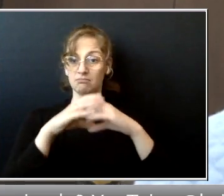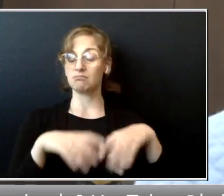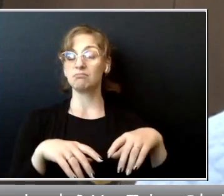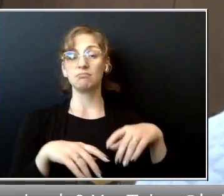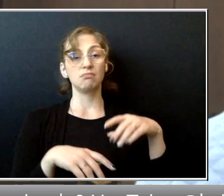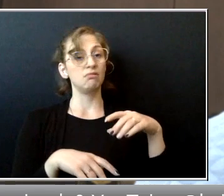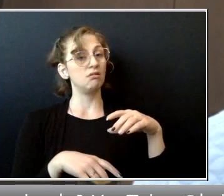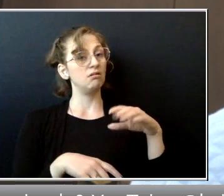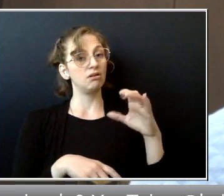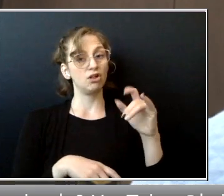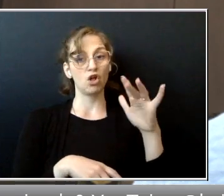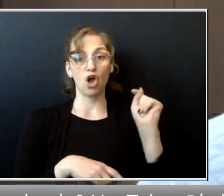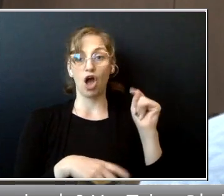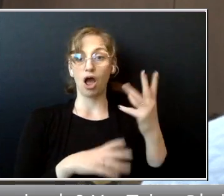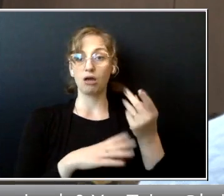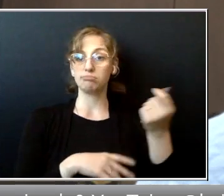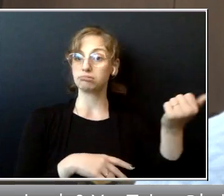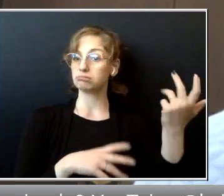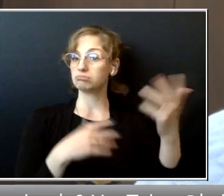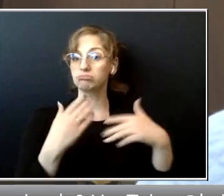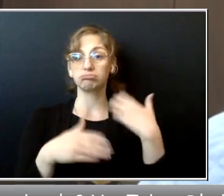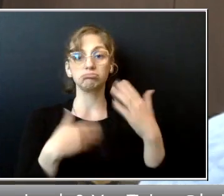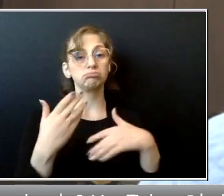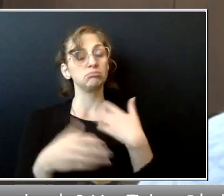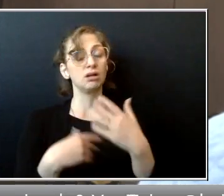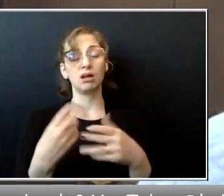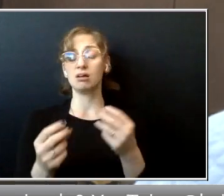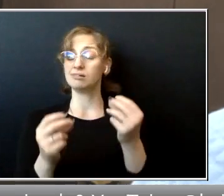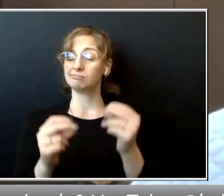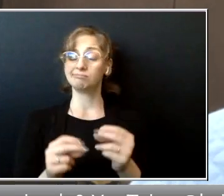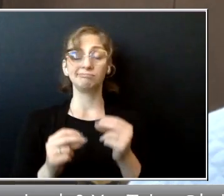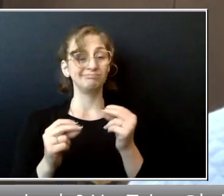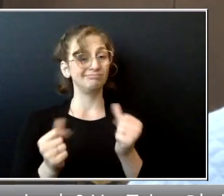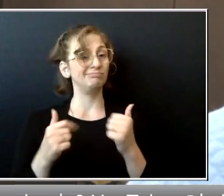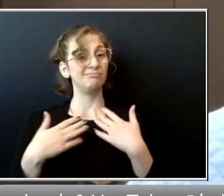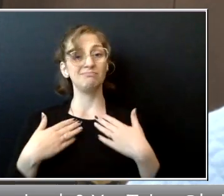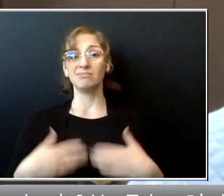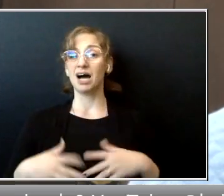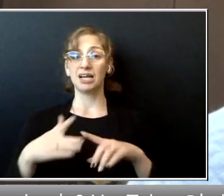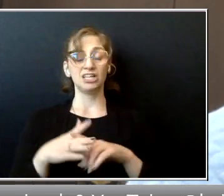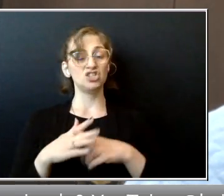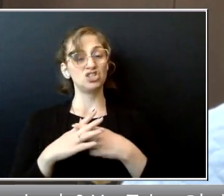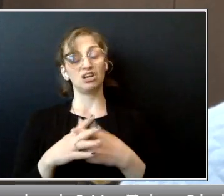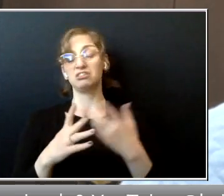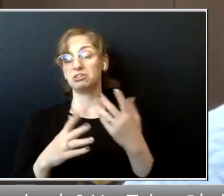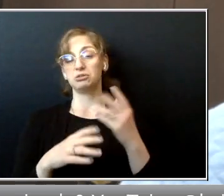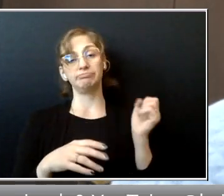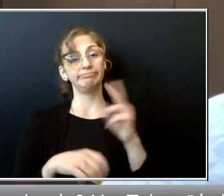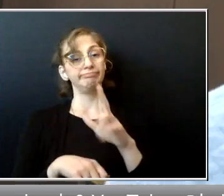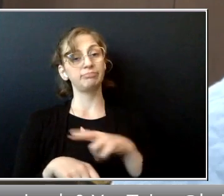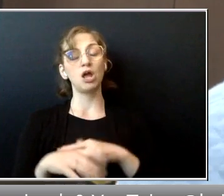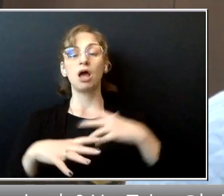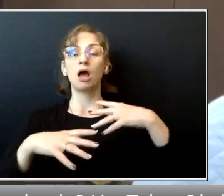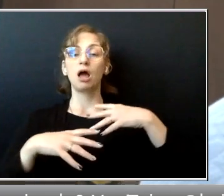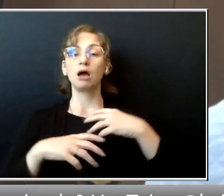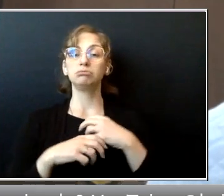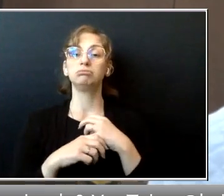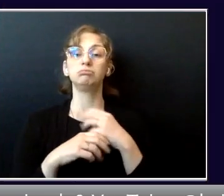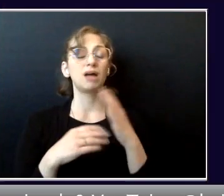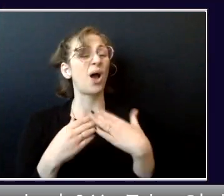next couple of days, as your body's clearing a lot of that swelling out, it was nearly